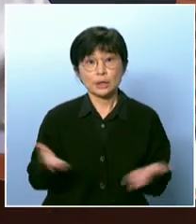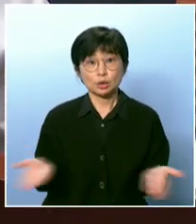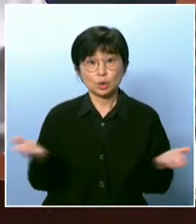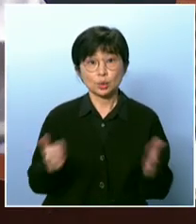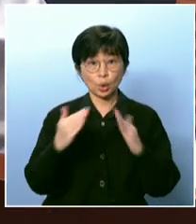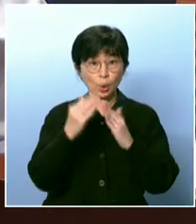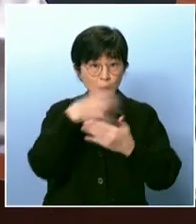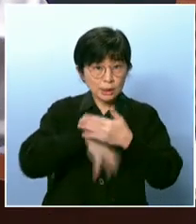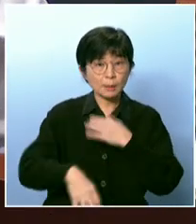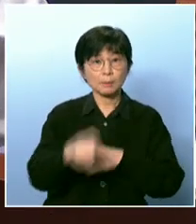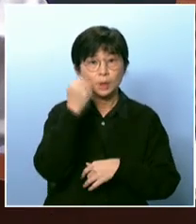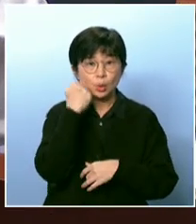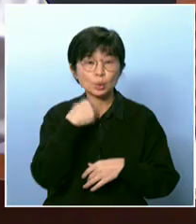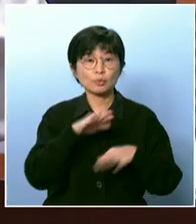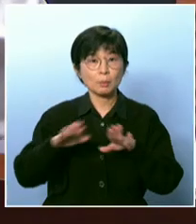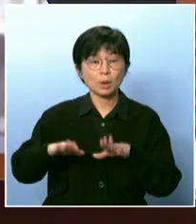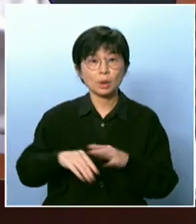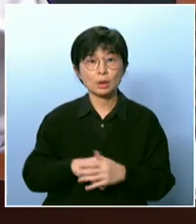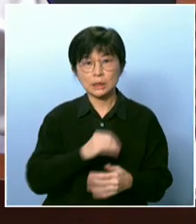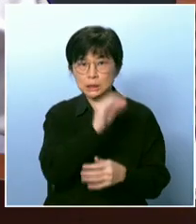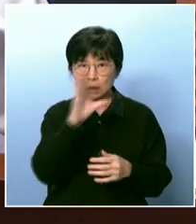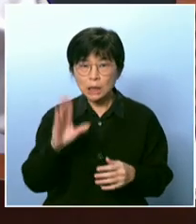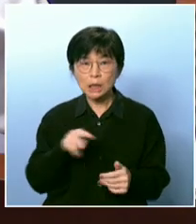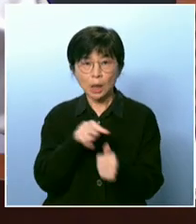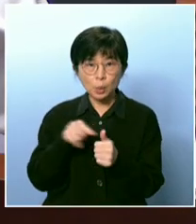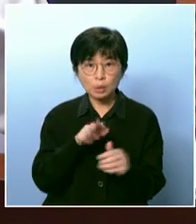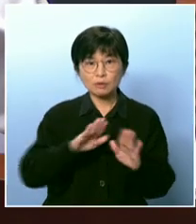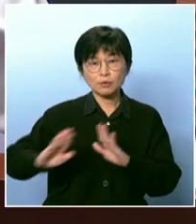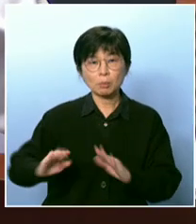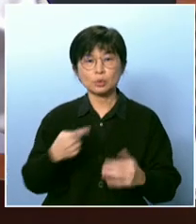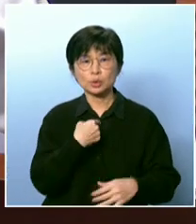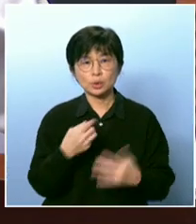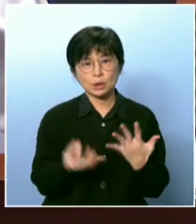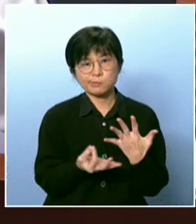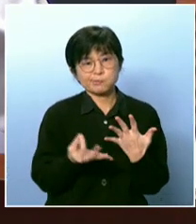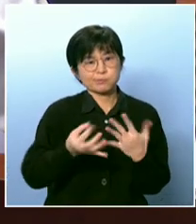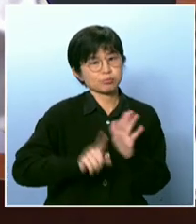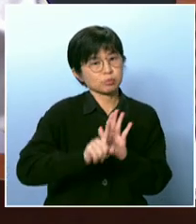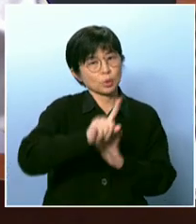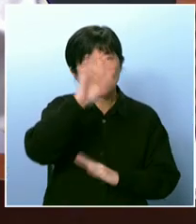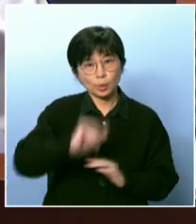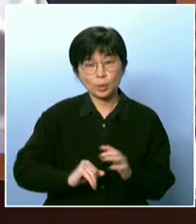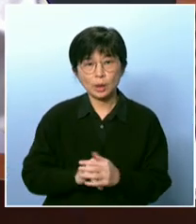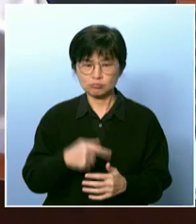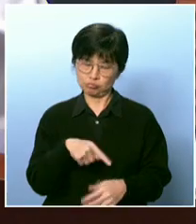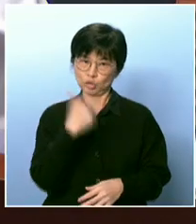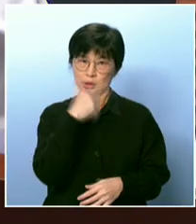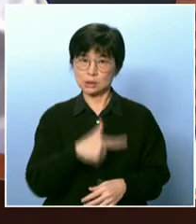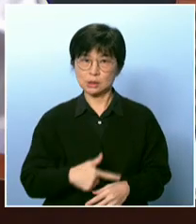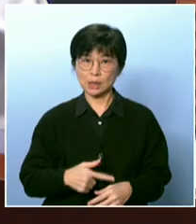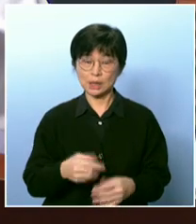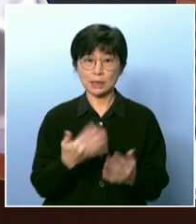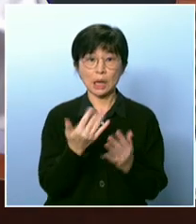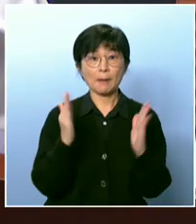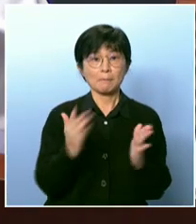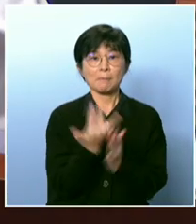will provide 60 places. We are trying to promote aging in place. We will have a greater demand of